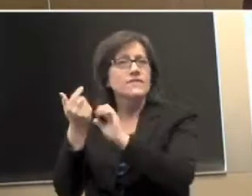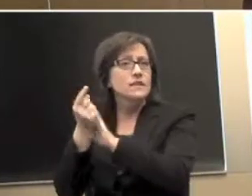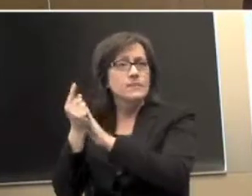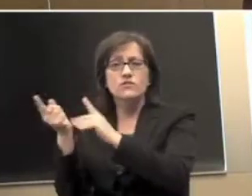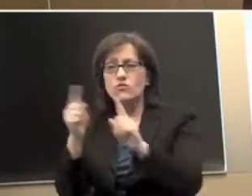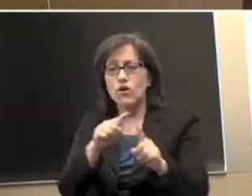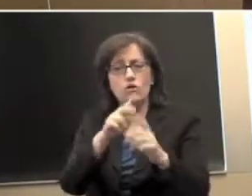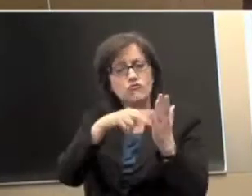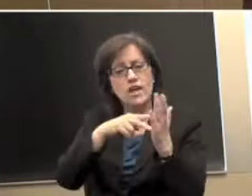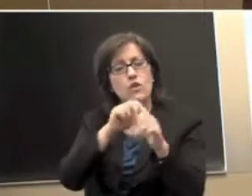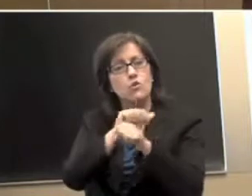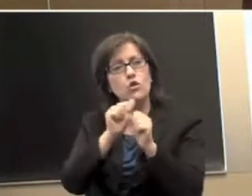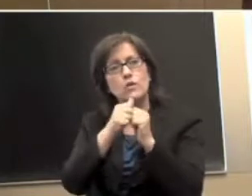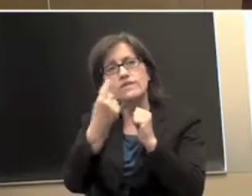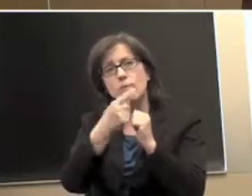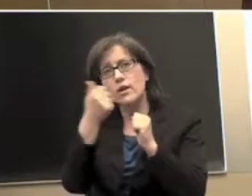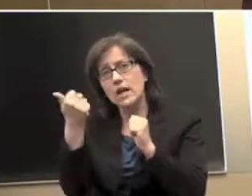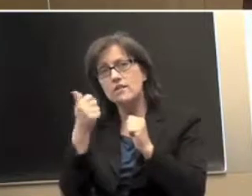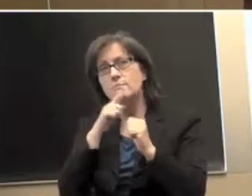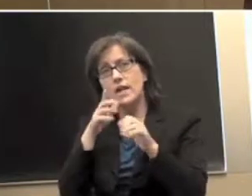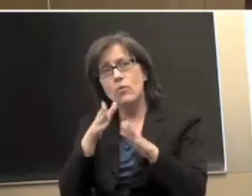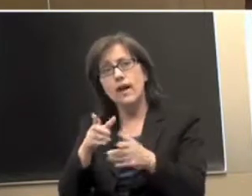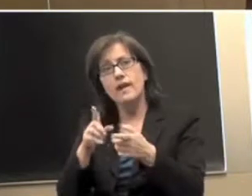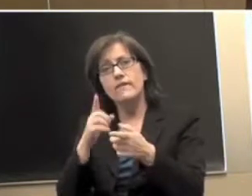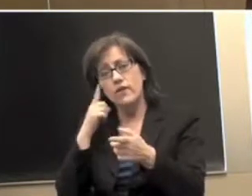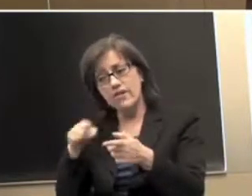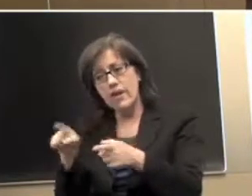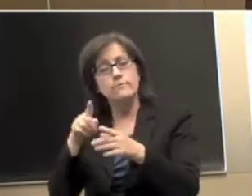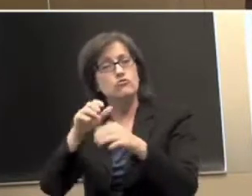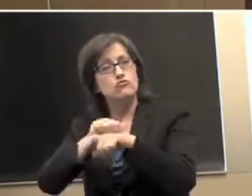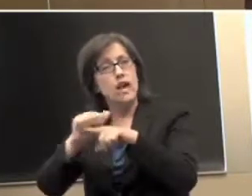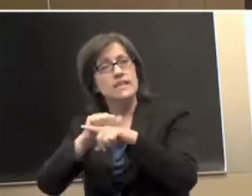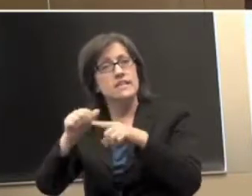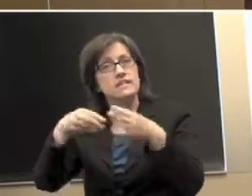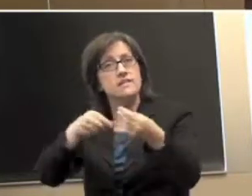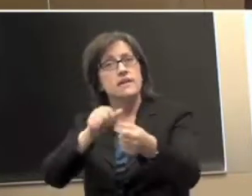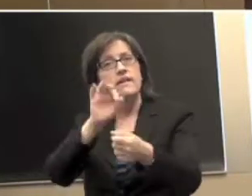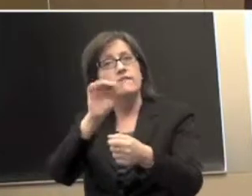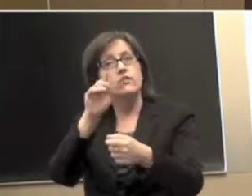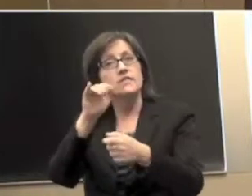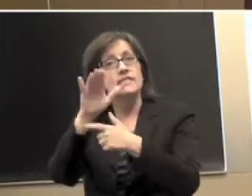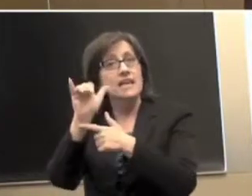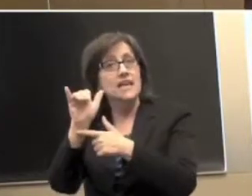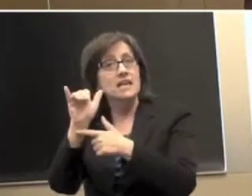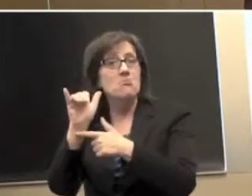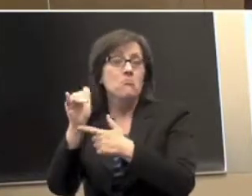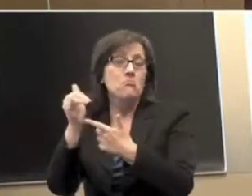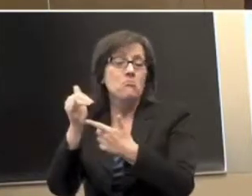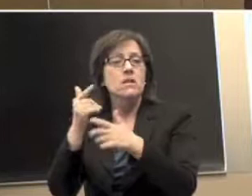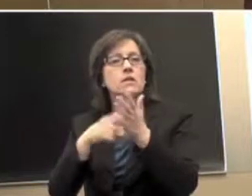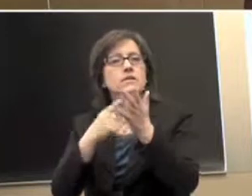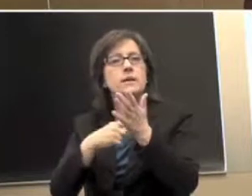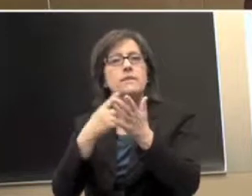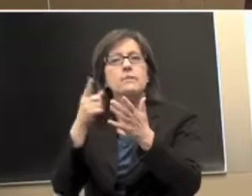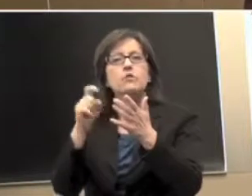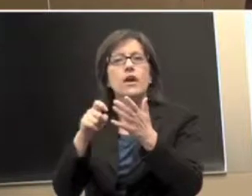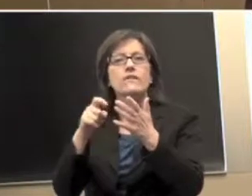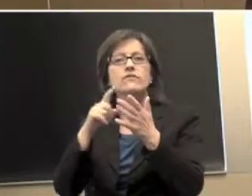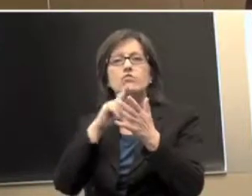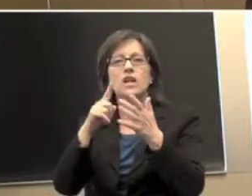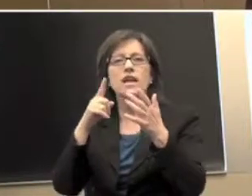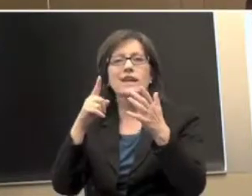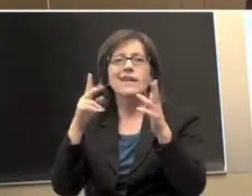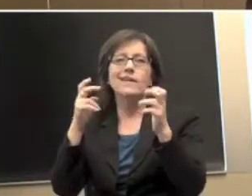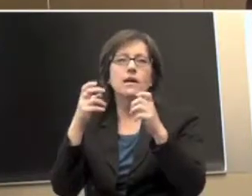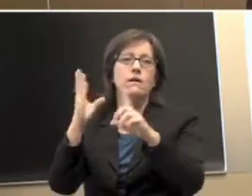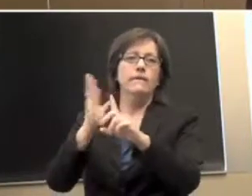and read and work with somebody else be a way for them to actually practice fluency? Right? Sometimes, again, you're going to have to sell this in terms